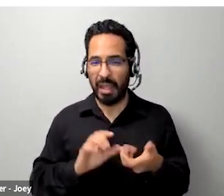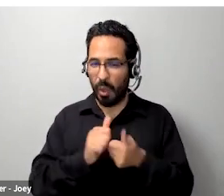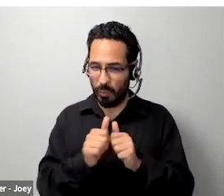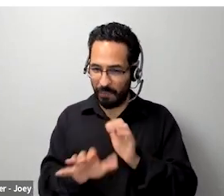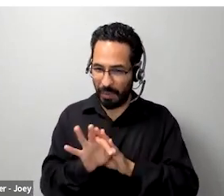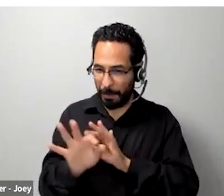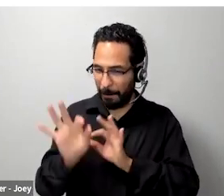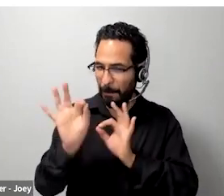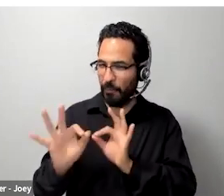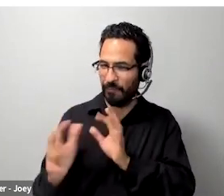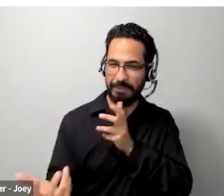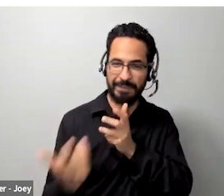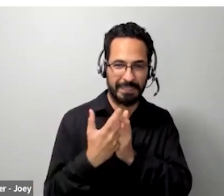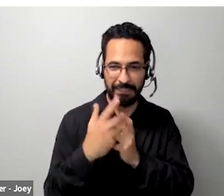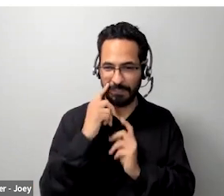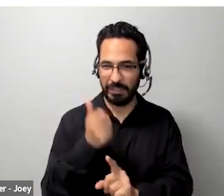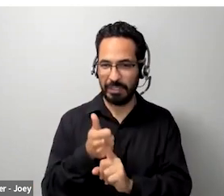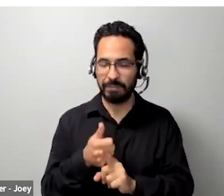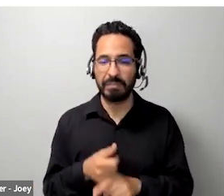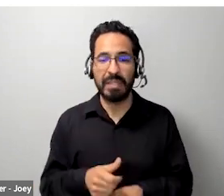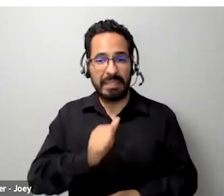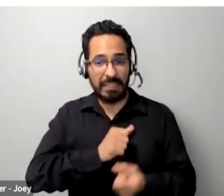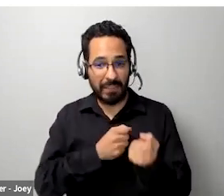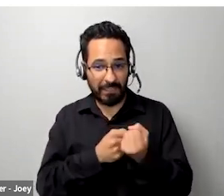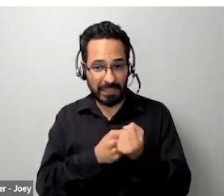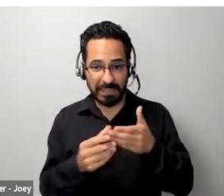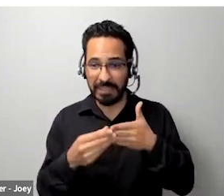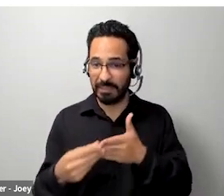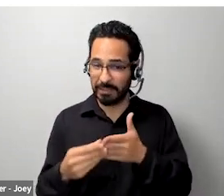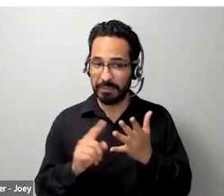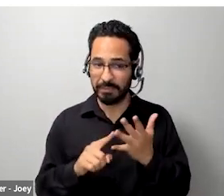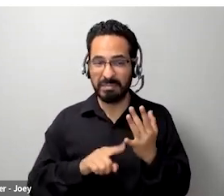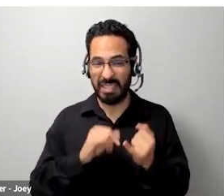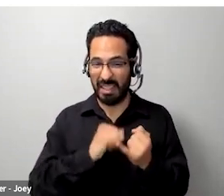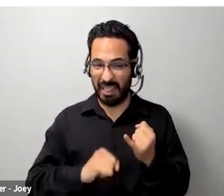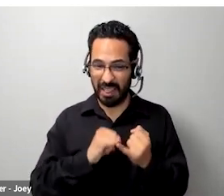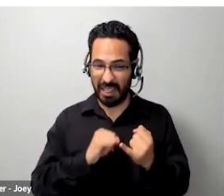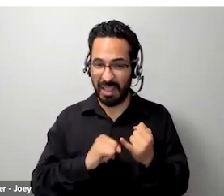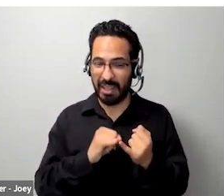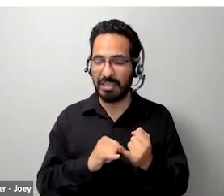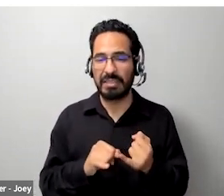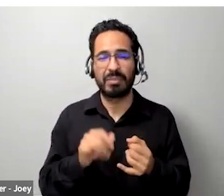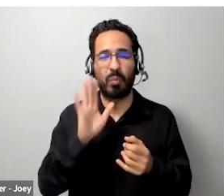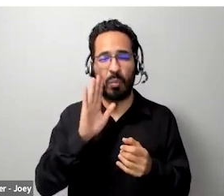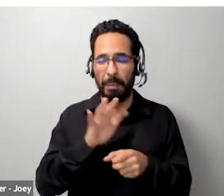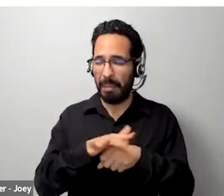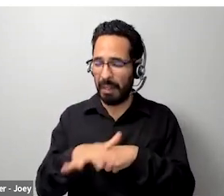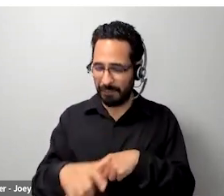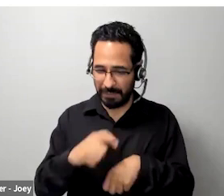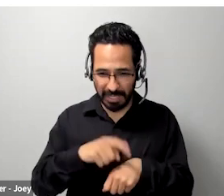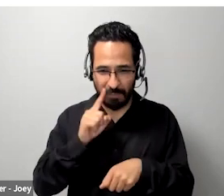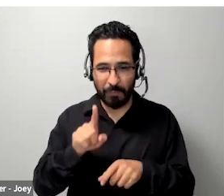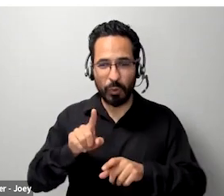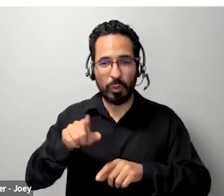yourself? Self-advocacy guidance, and then we're going to end with plenty of time for question